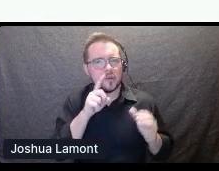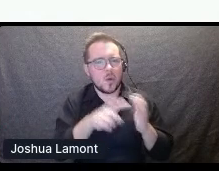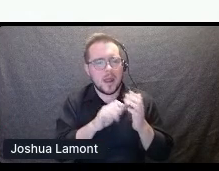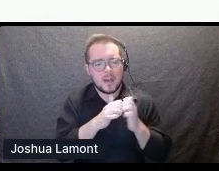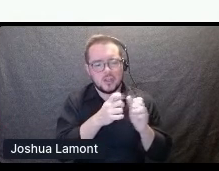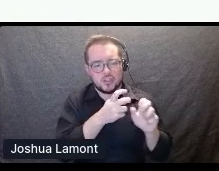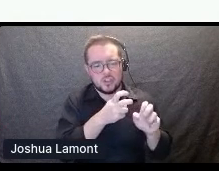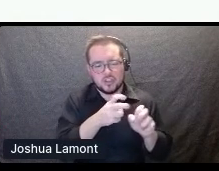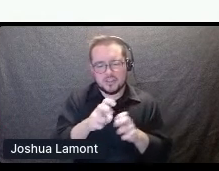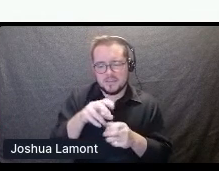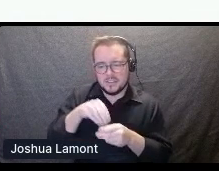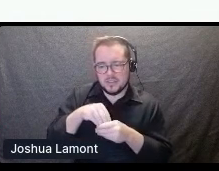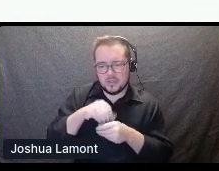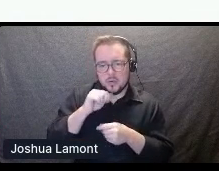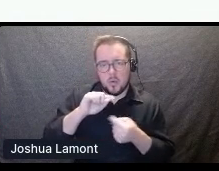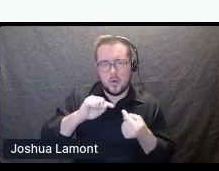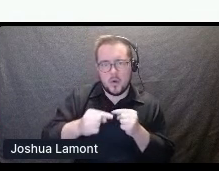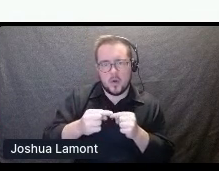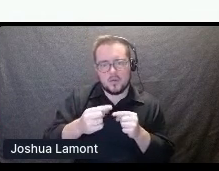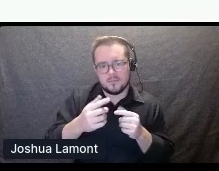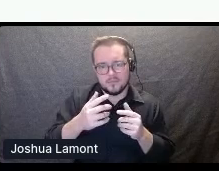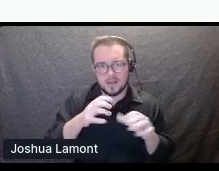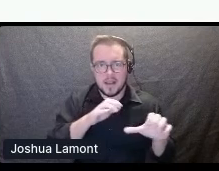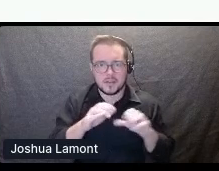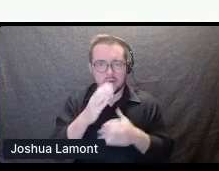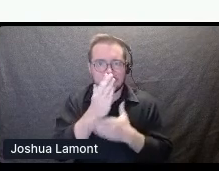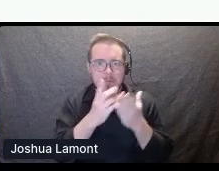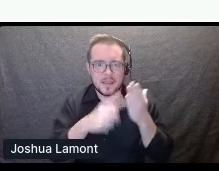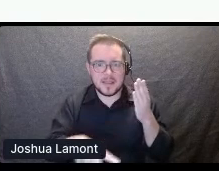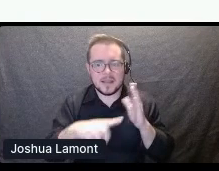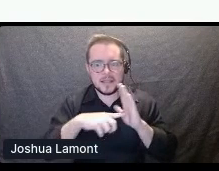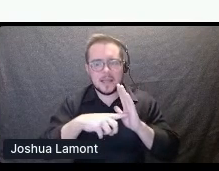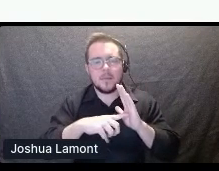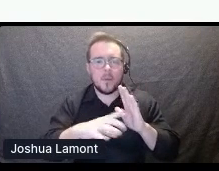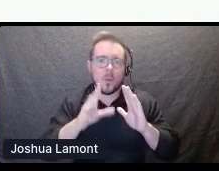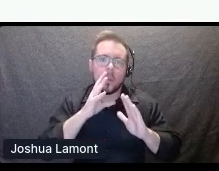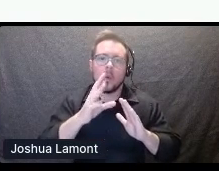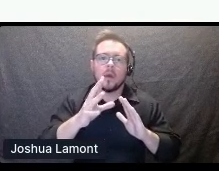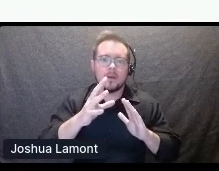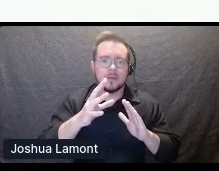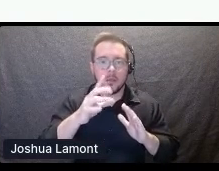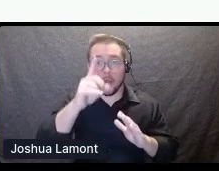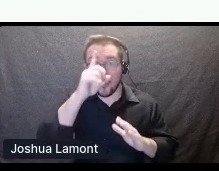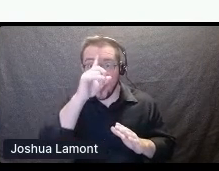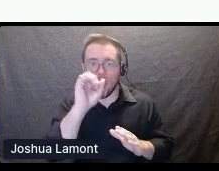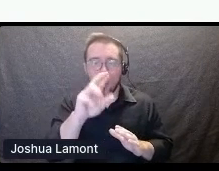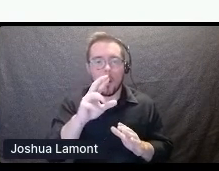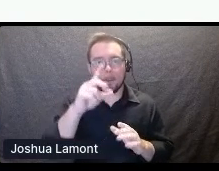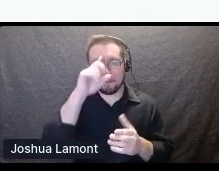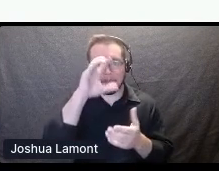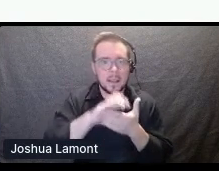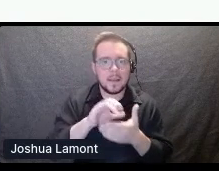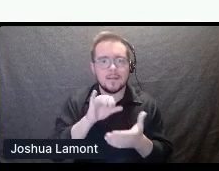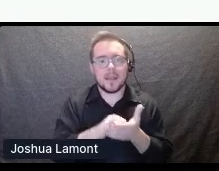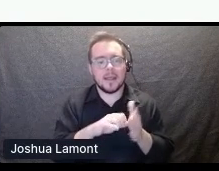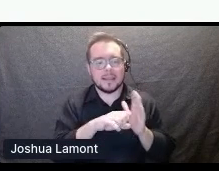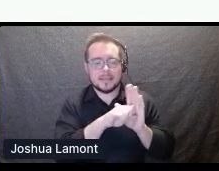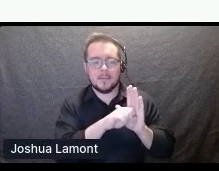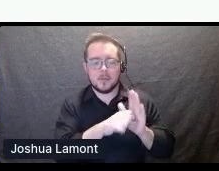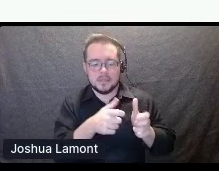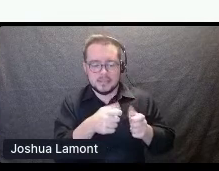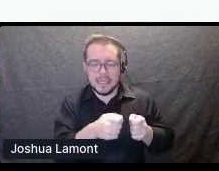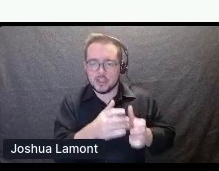lead to harmful action. So some of these examples will take the form of thoughts or beliefs that the sample texter or phone banker